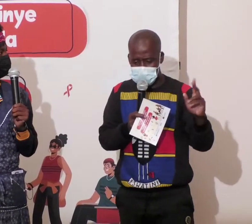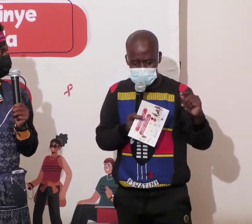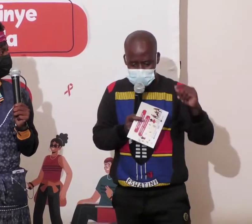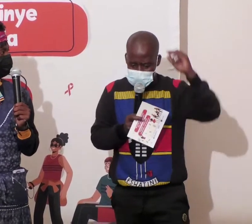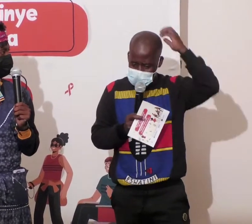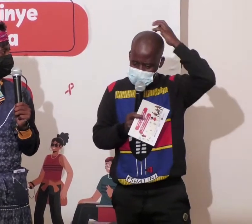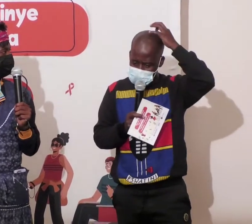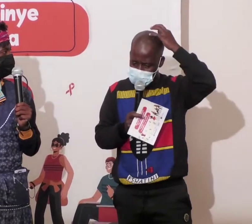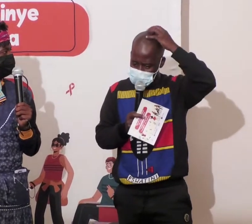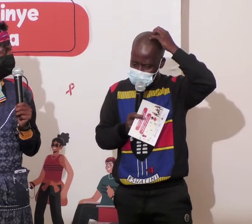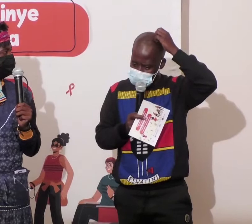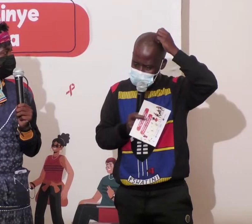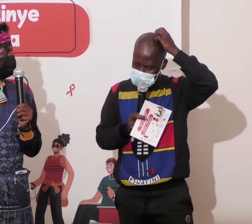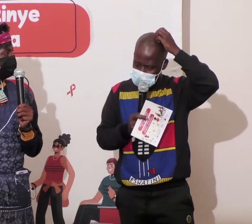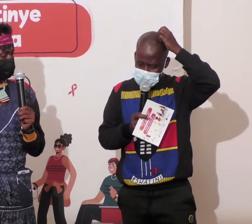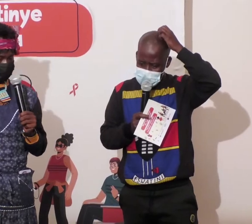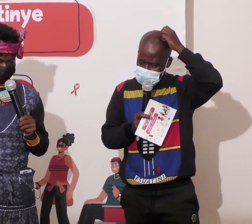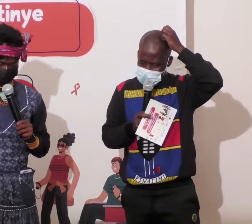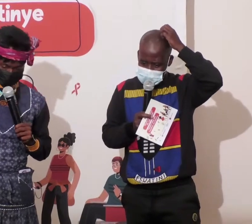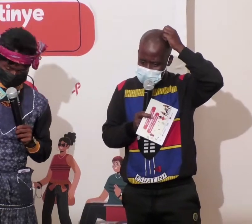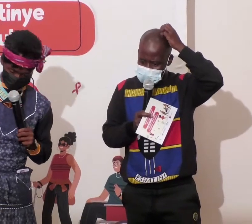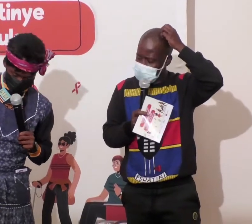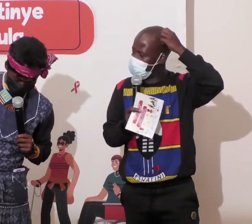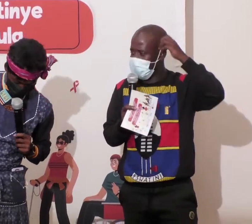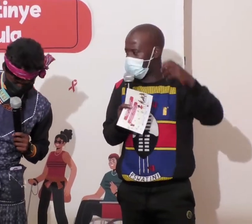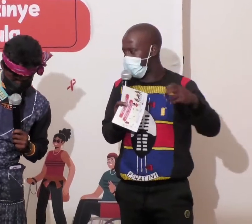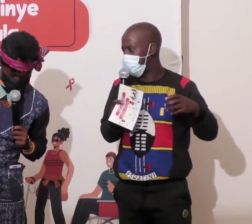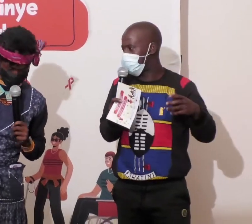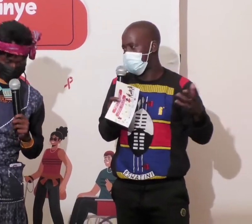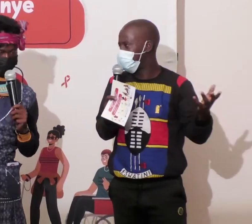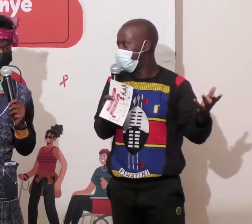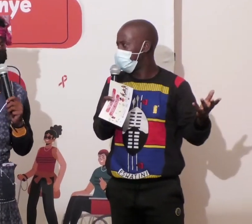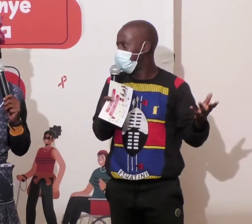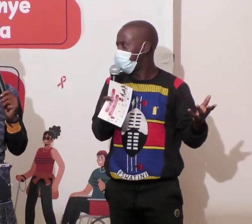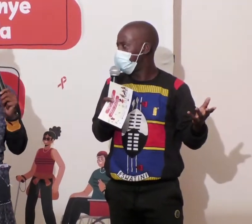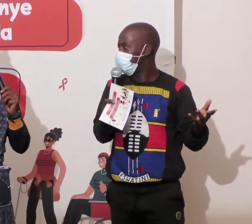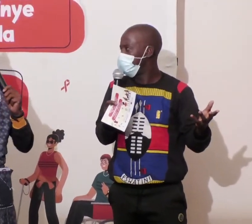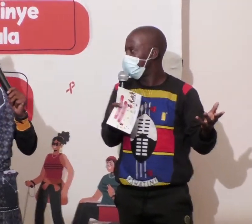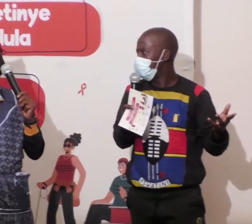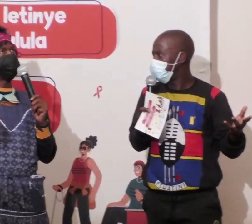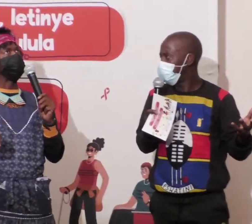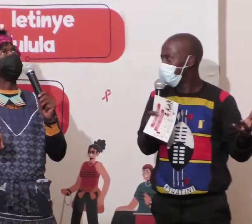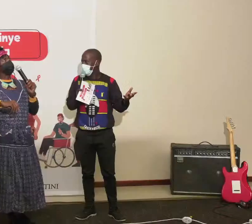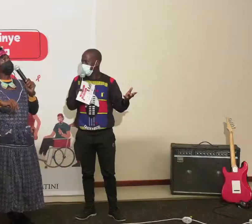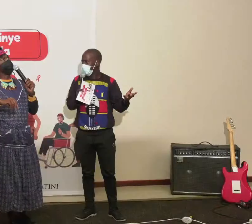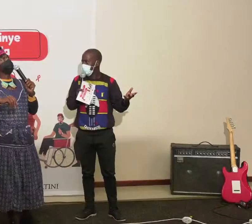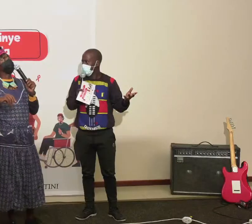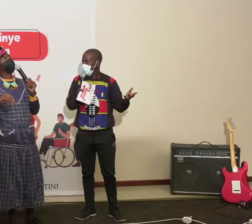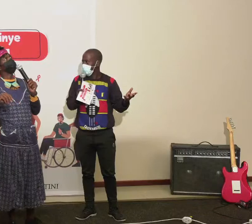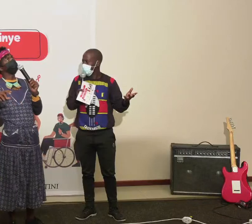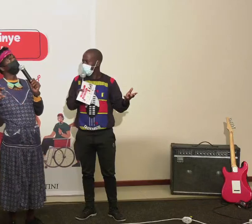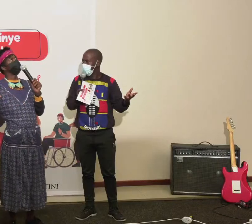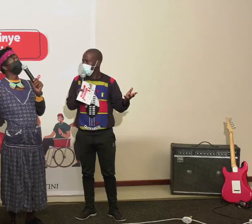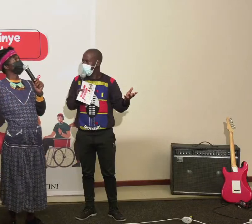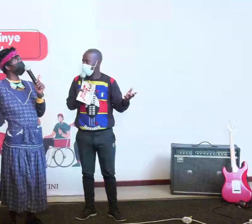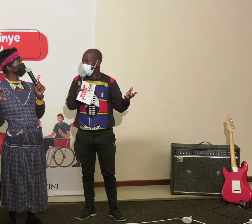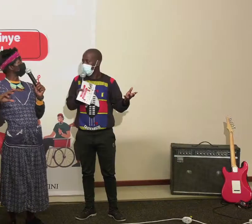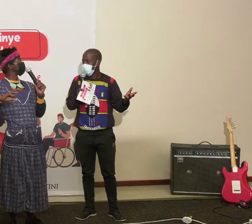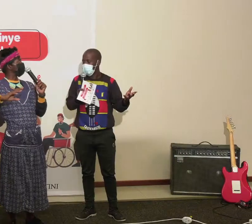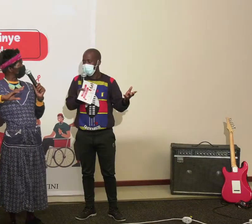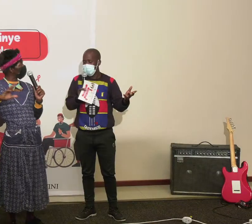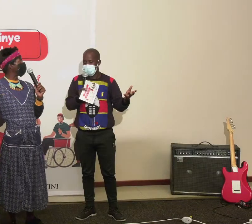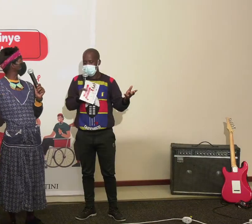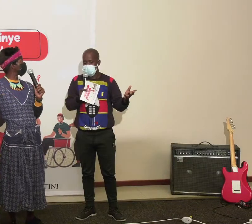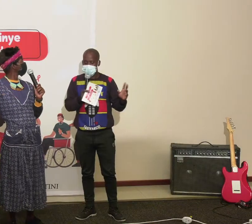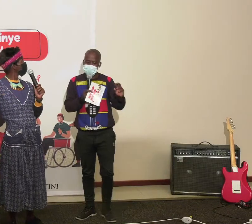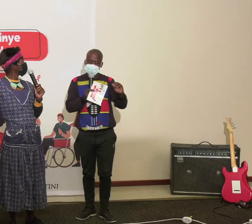angadoma uta-understand yini lokho. Ngada ngangidlala ngesikhathi. Yesilwane yimsebenzi yethu le mina ngike ngaba ngushebenwe